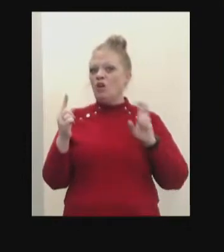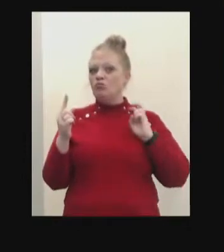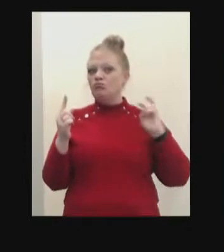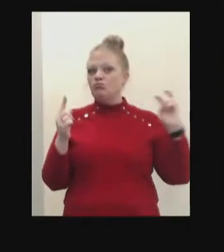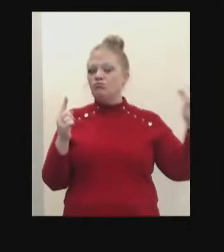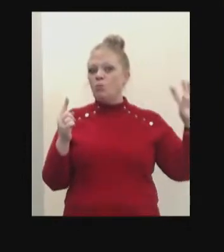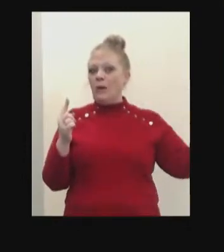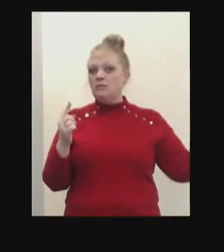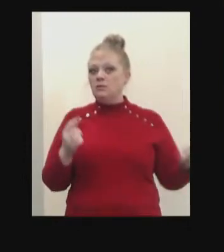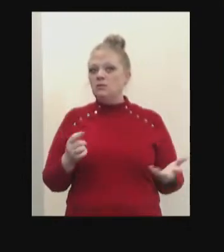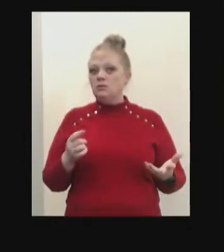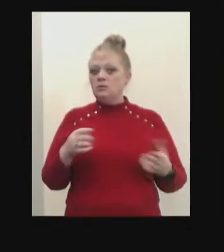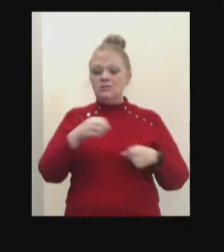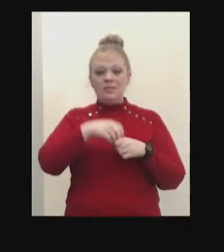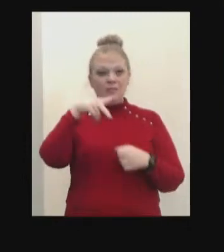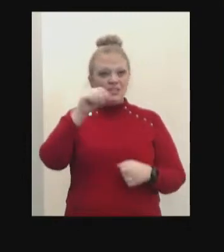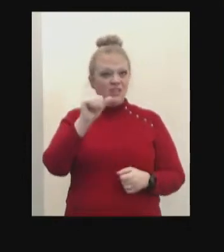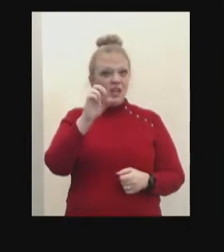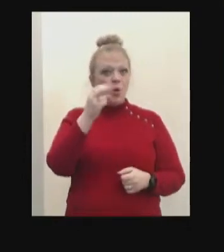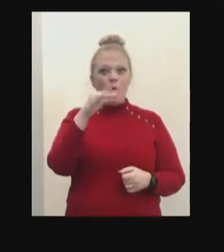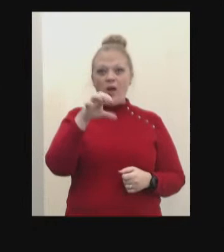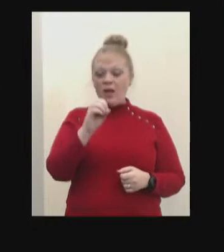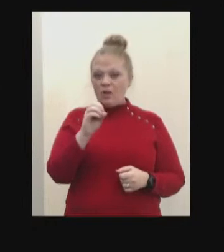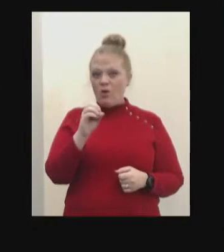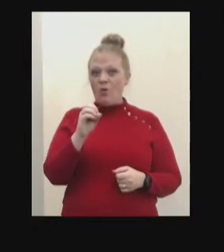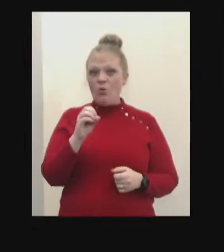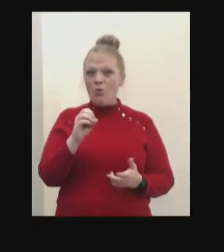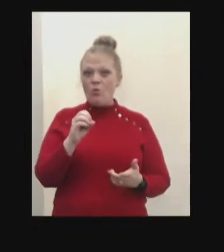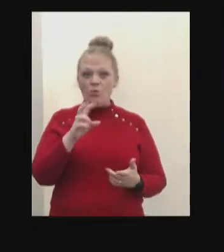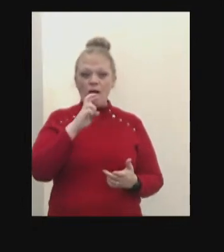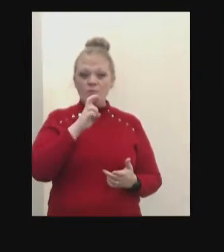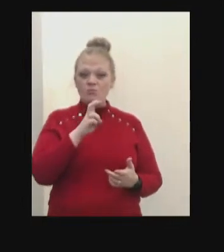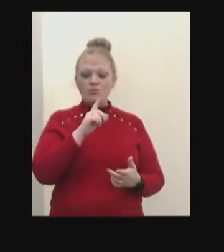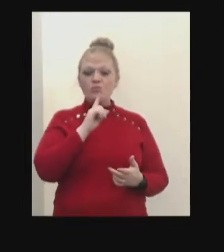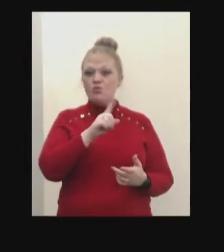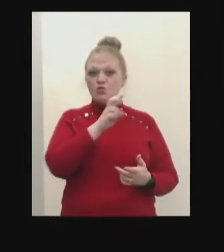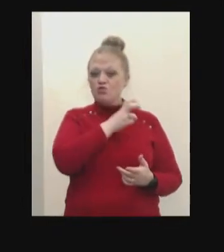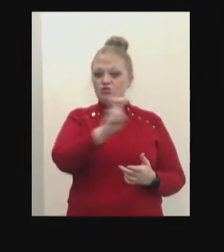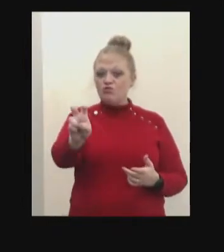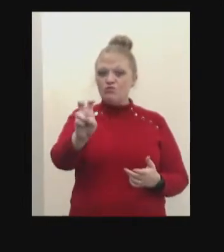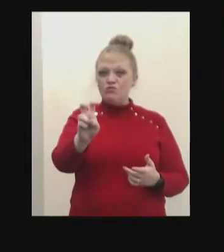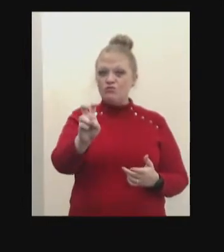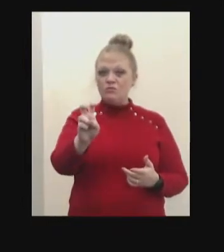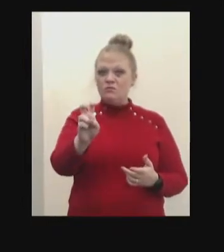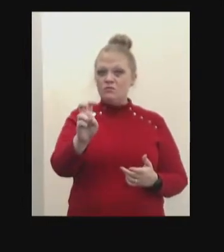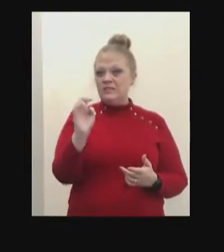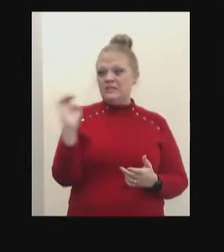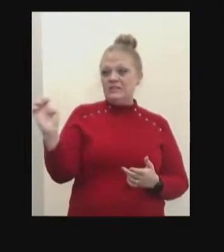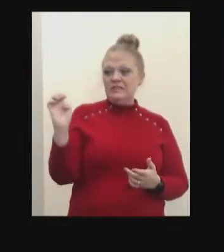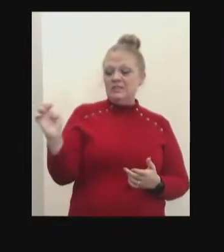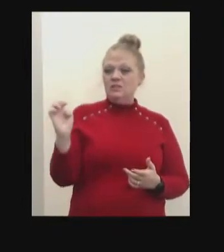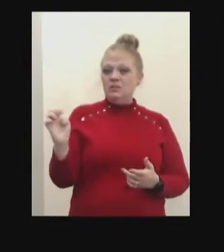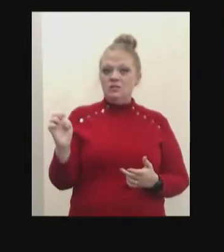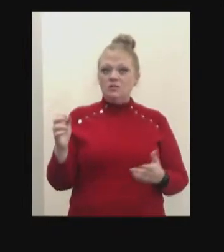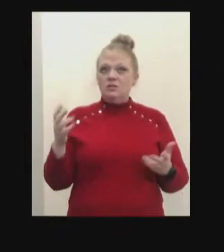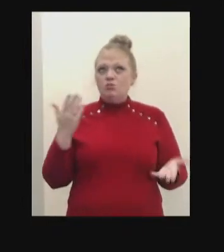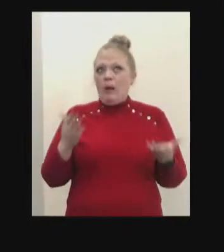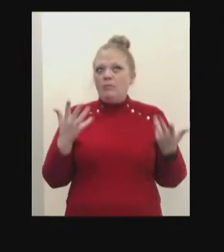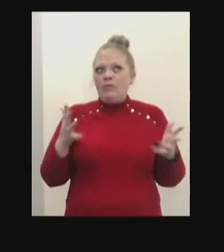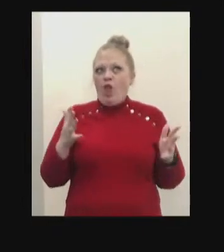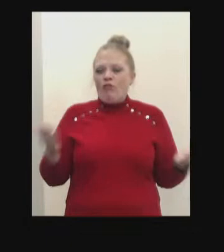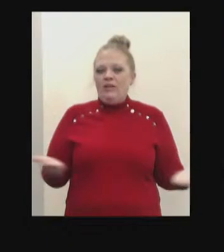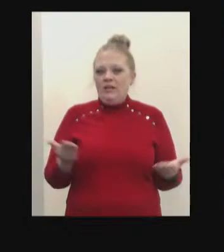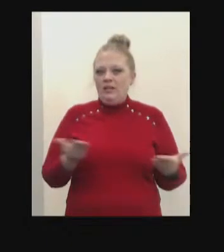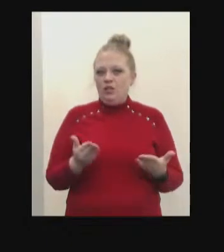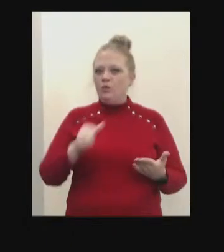the Pennsylvania, Ohio area, and I'm sure it's traveling east. So we're going to get it if we probably already have it now, we just haven't found it